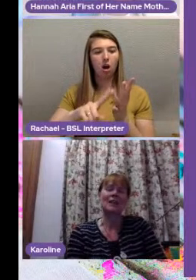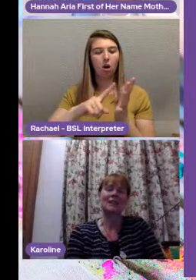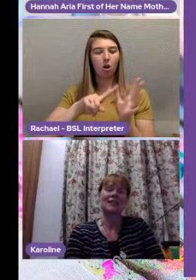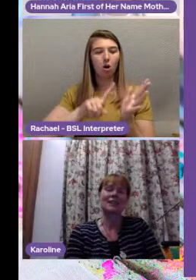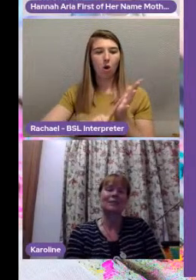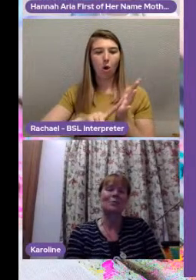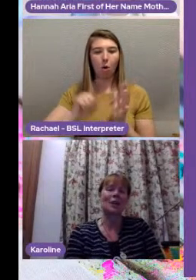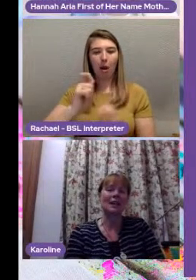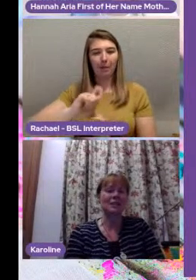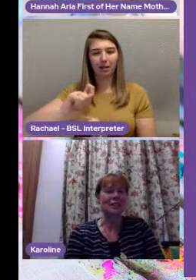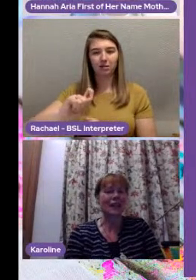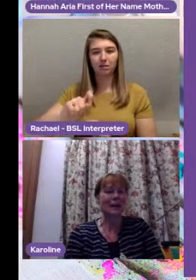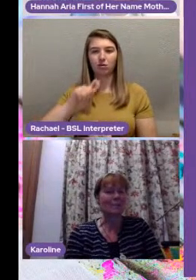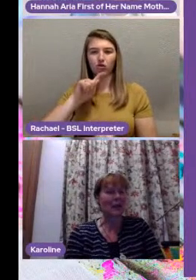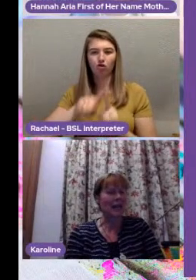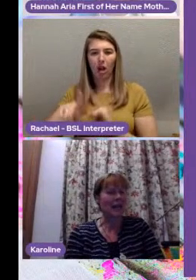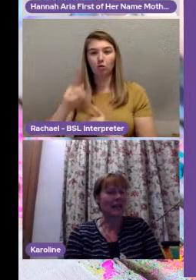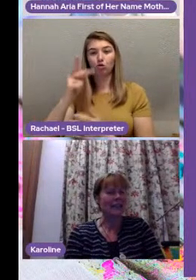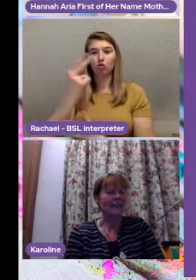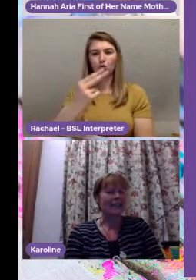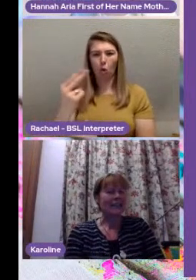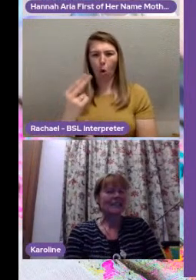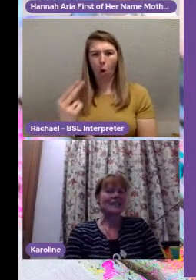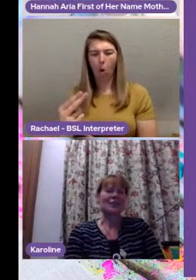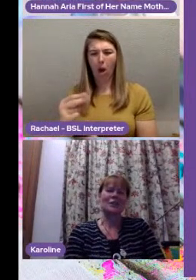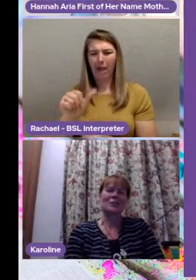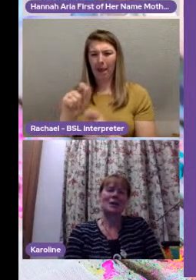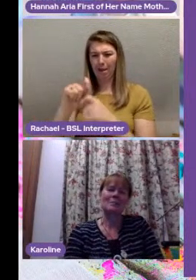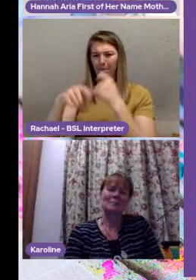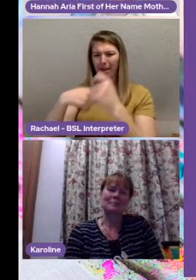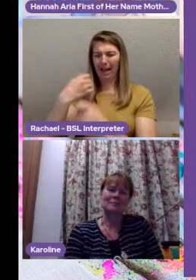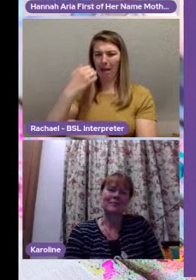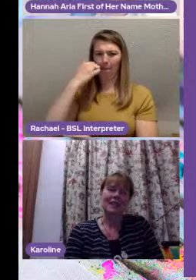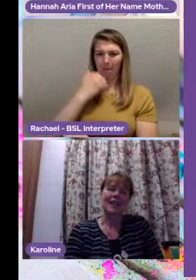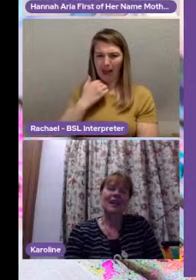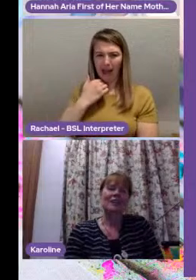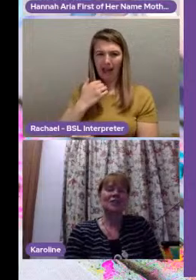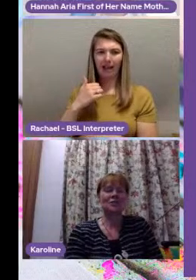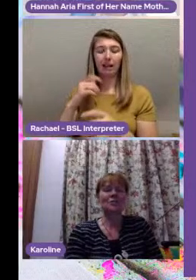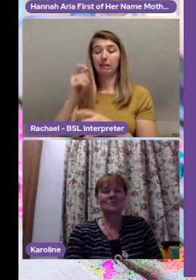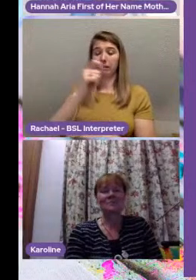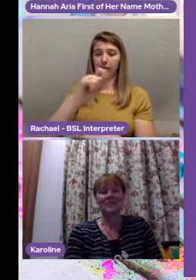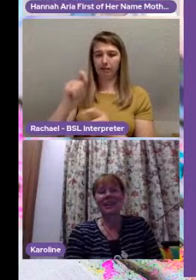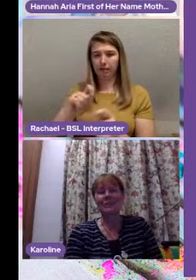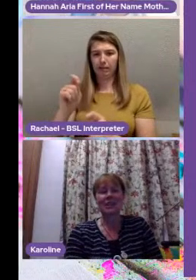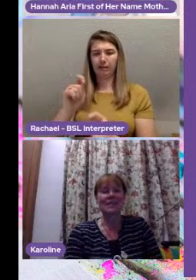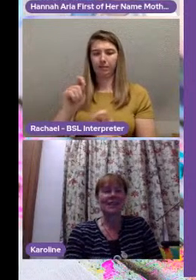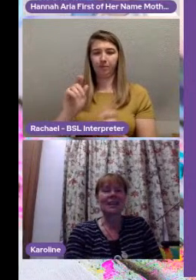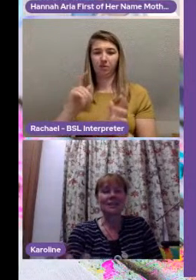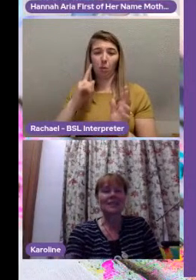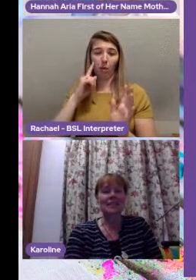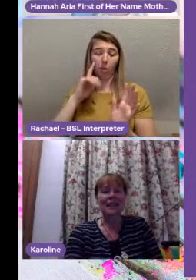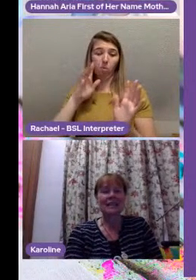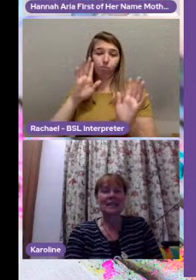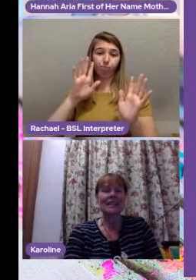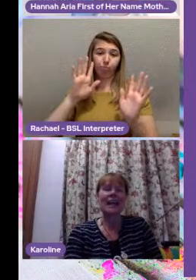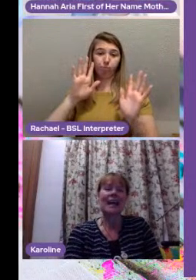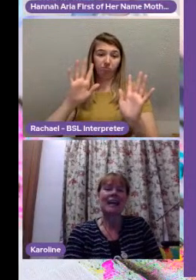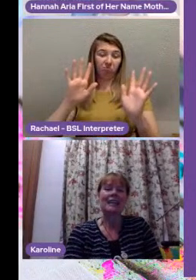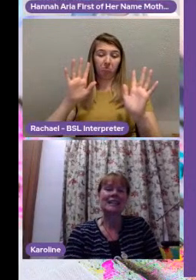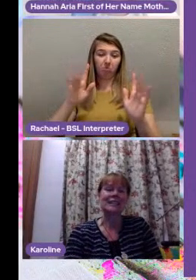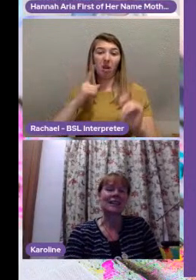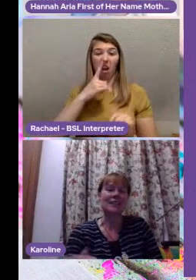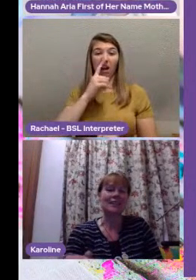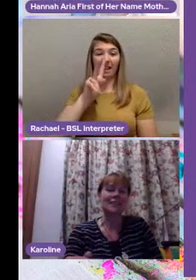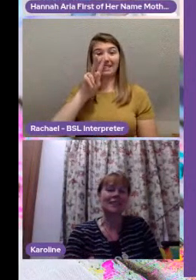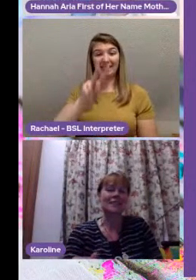could see, but the white actually came out black. So I just thought, yeah, what can I see? I could see the lady